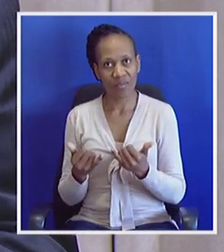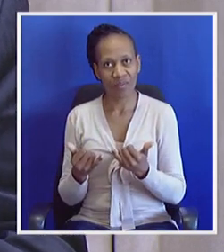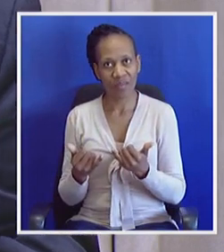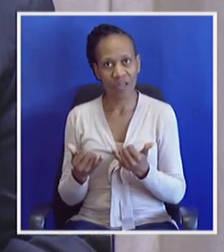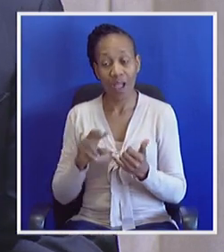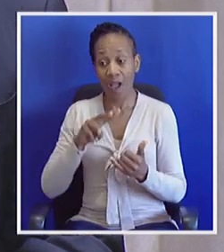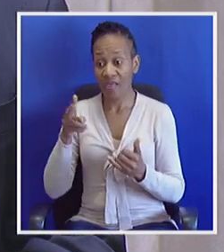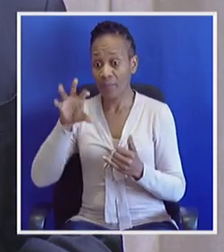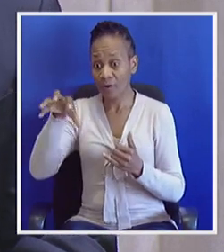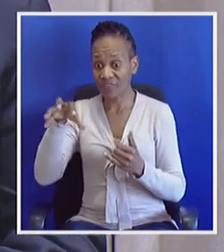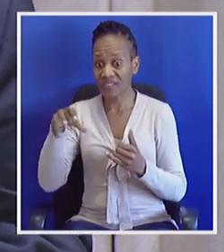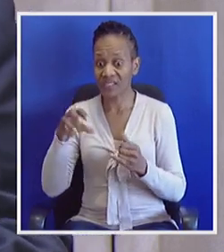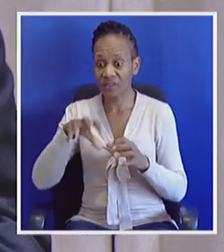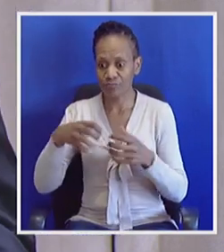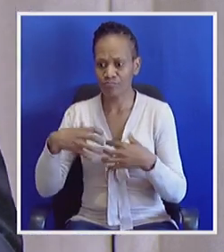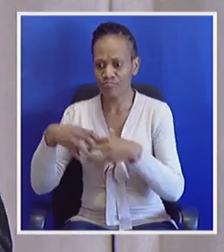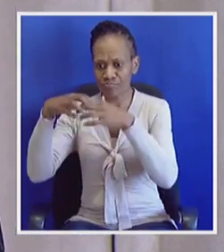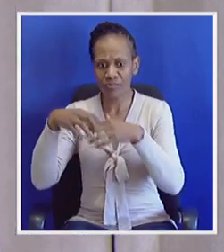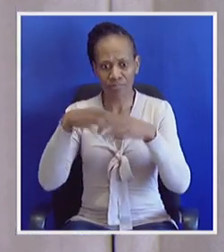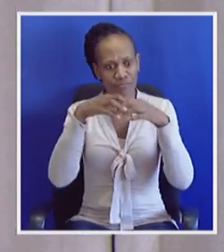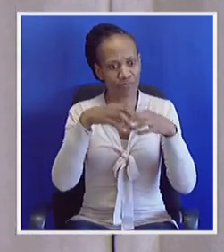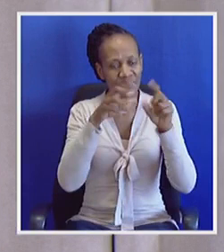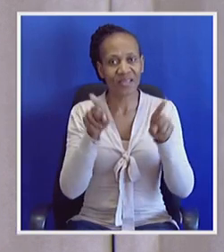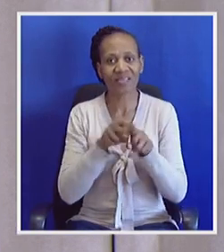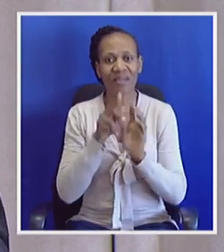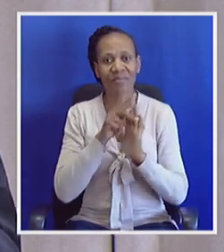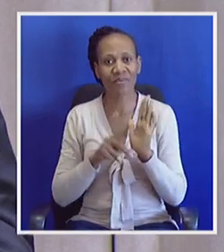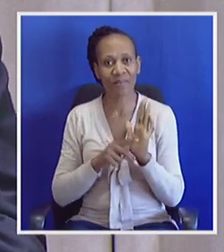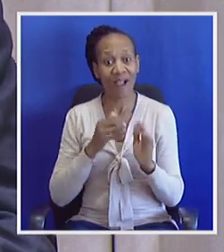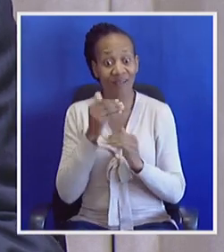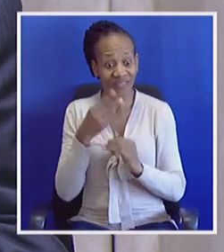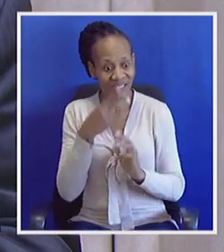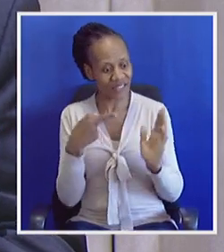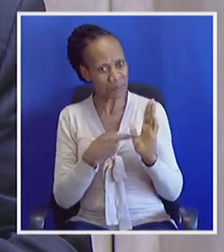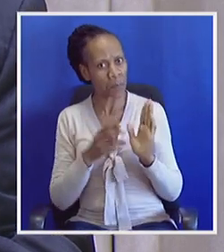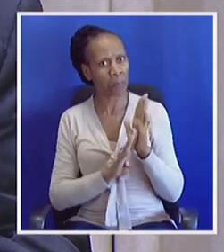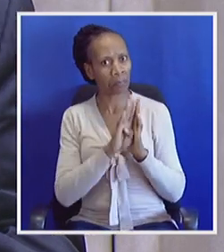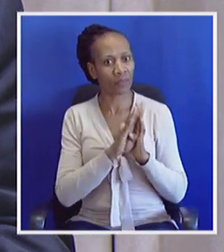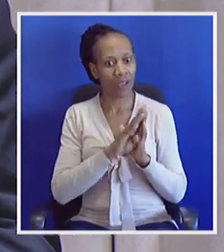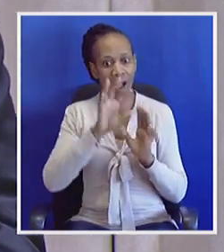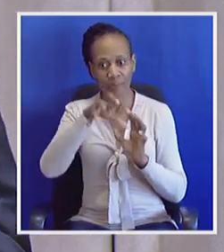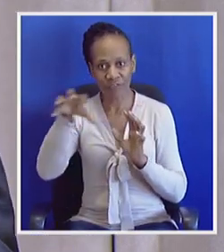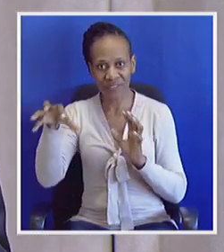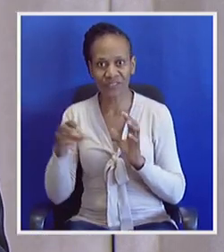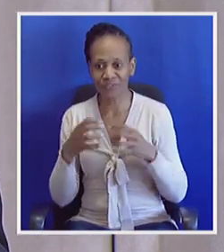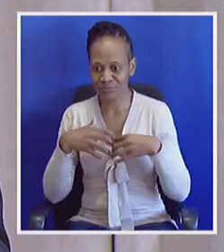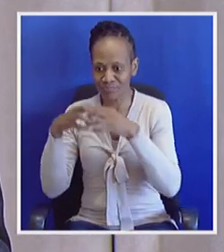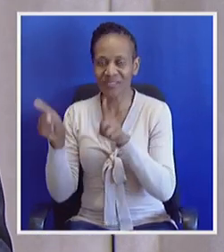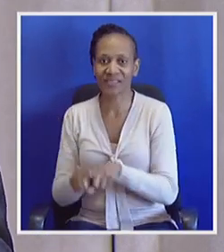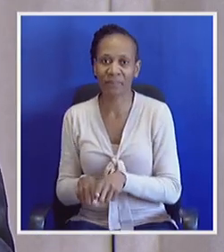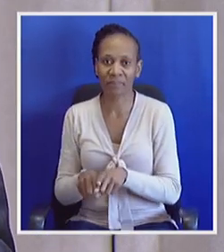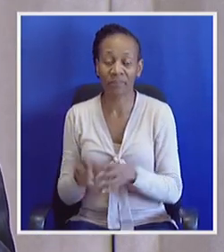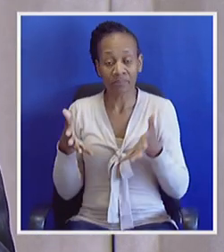of other provinces after they saw its efficacy. With this broad and diverse local